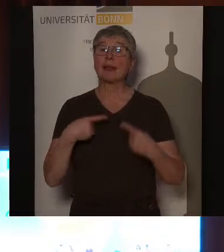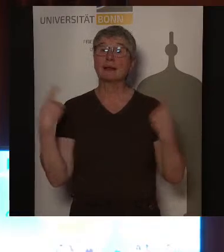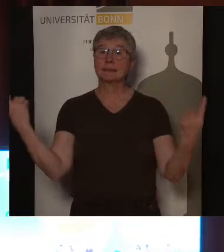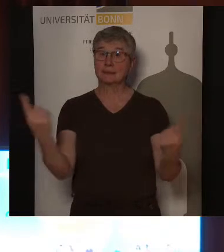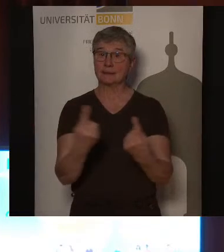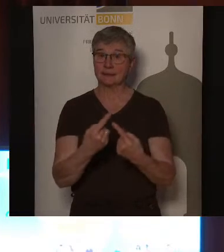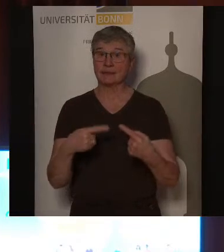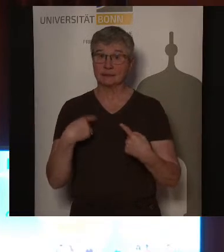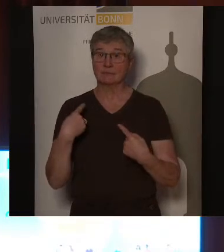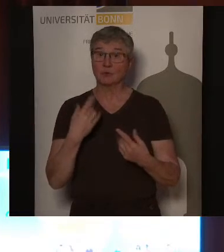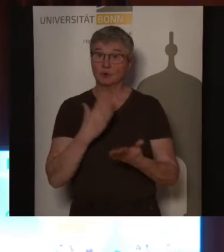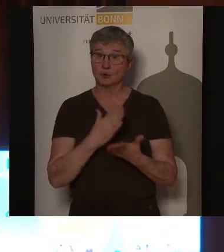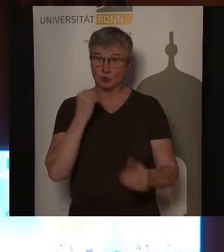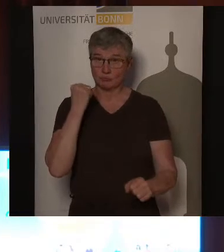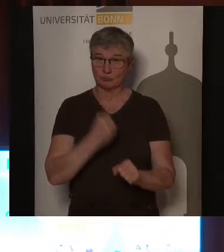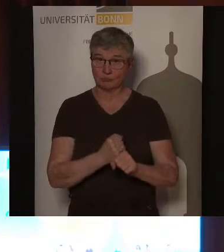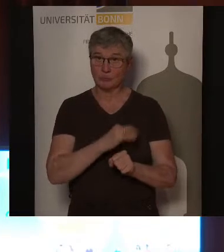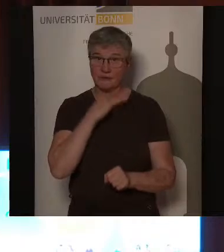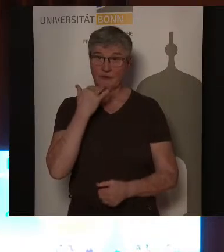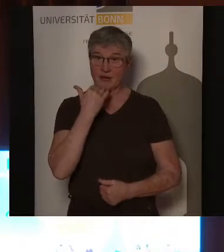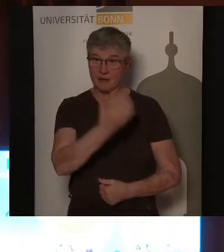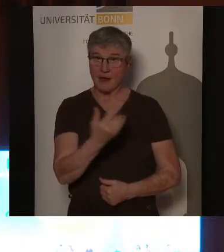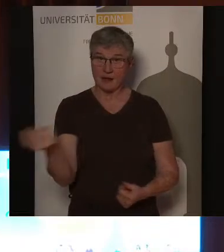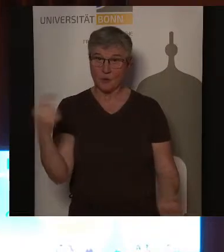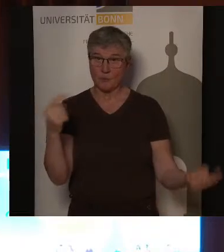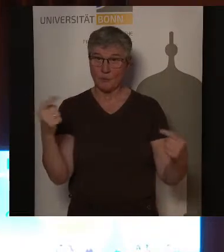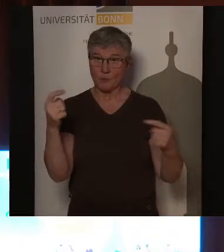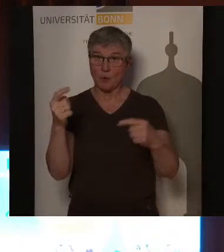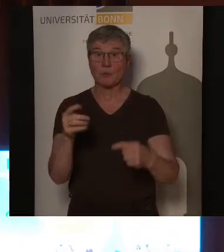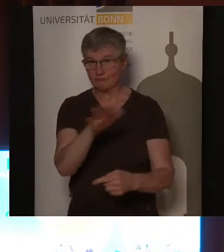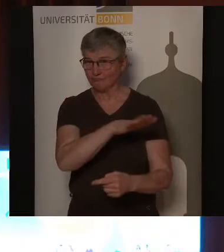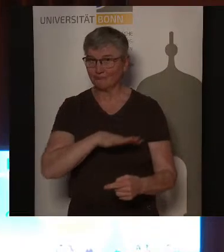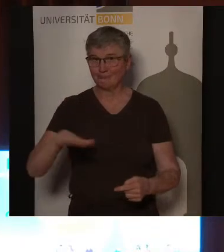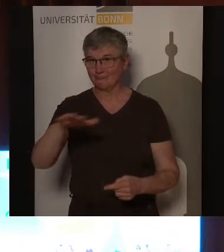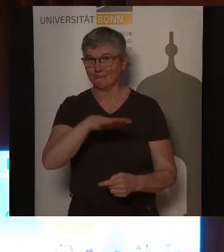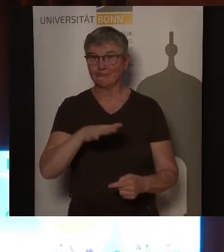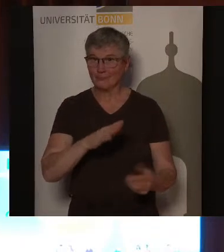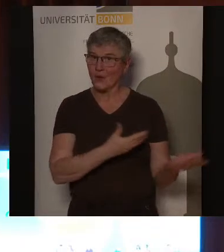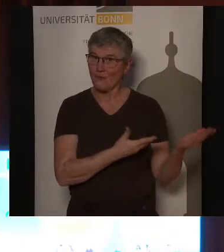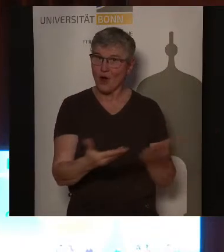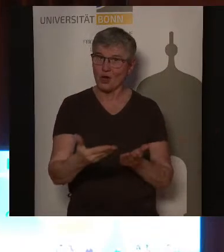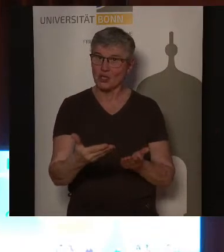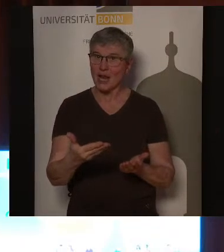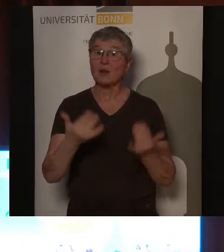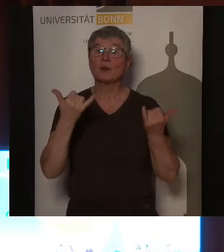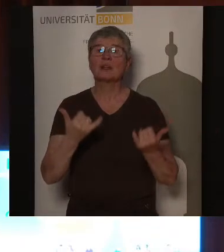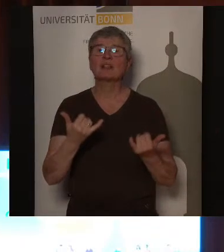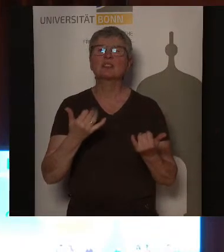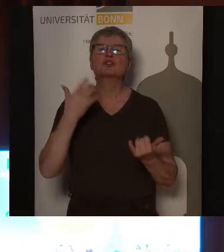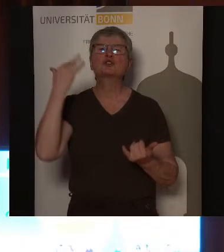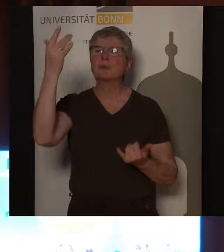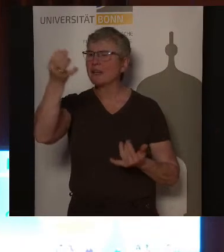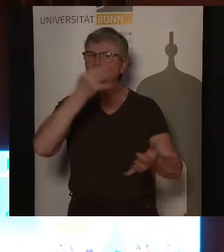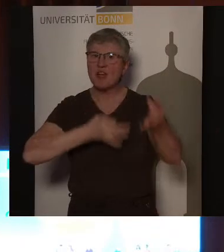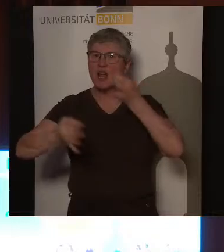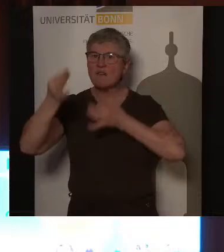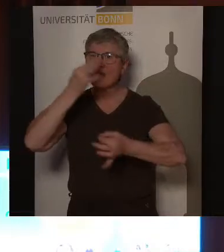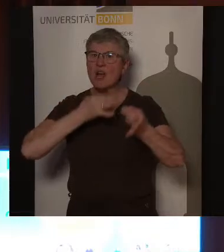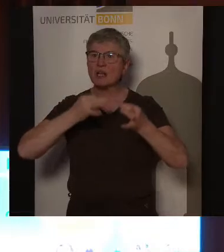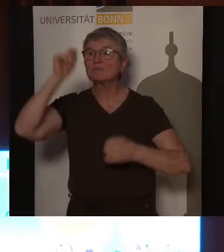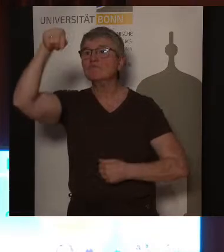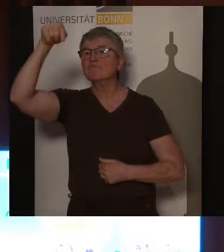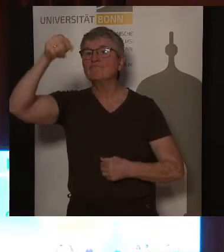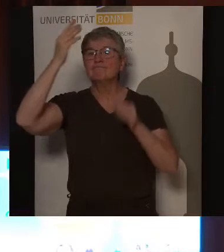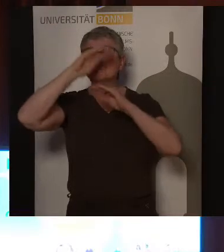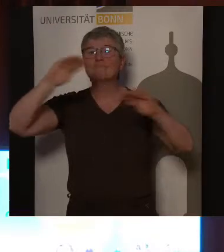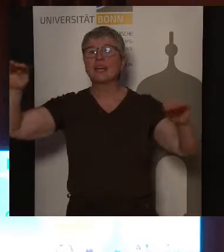And with that, we come to the end of our first discussion round. Thank you so much for being our guests, for presenting your field of work, your area.